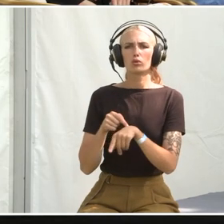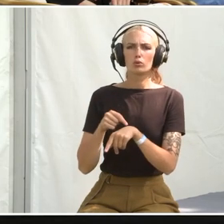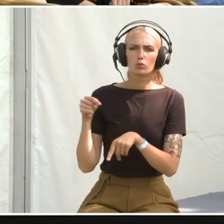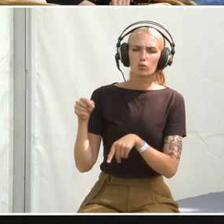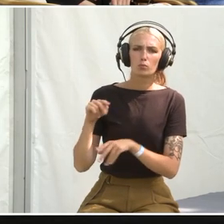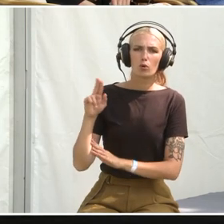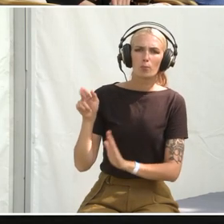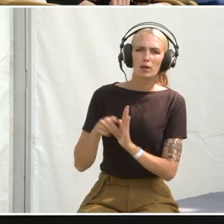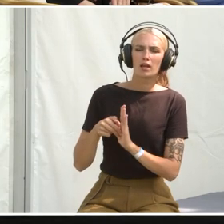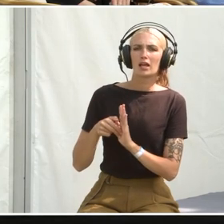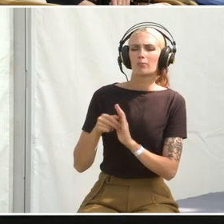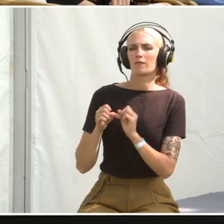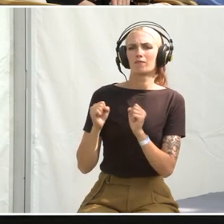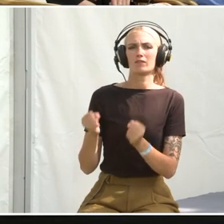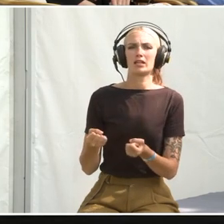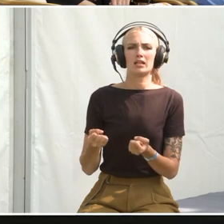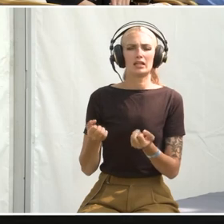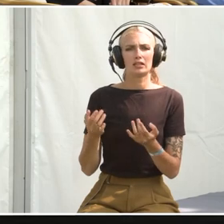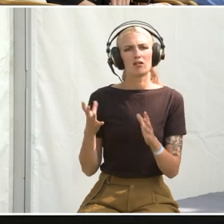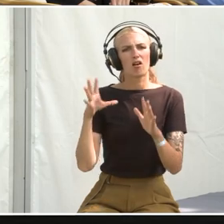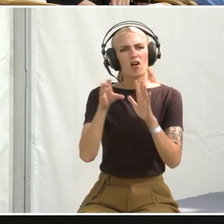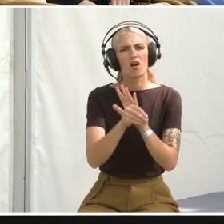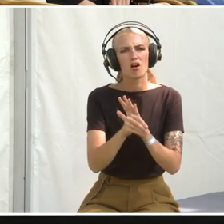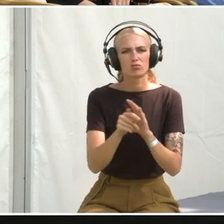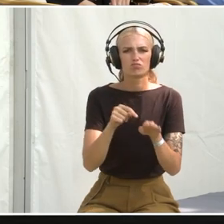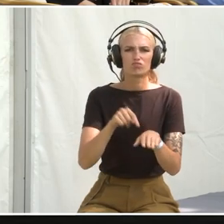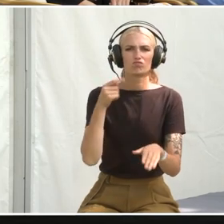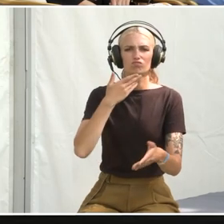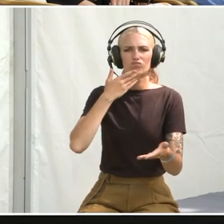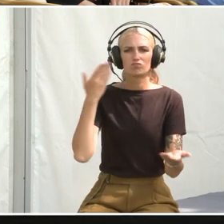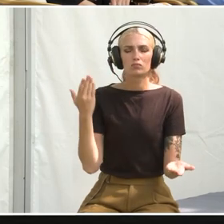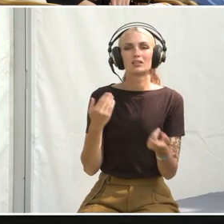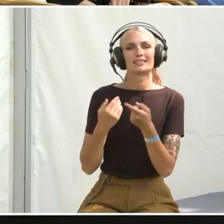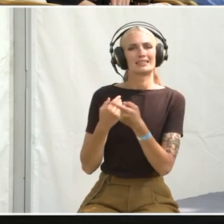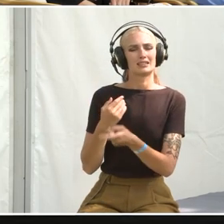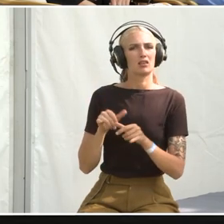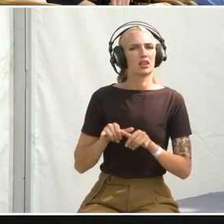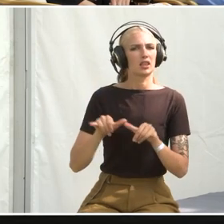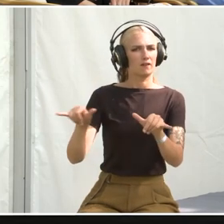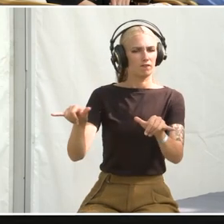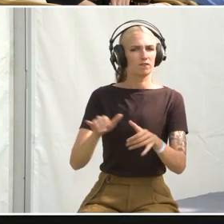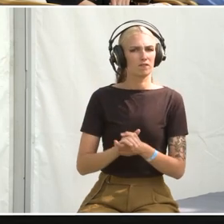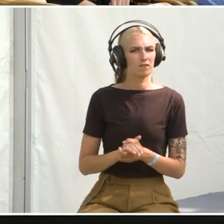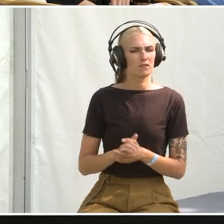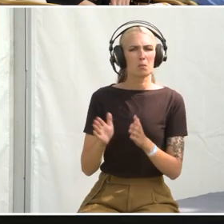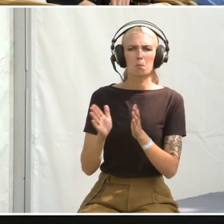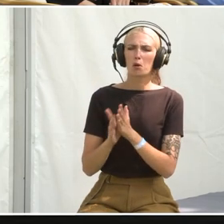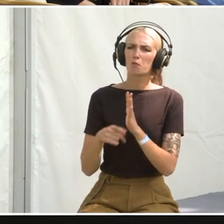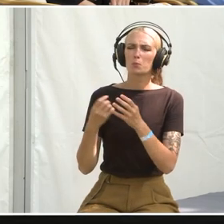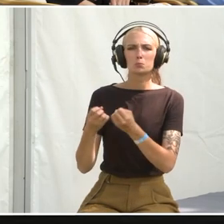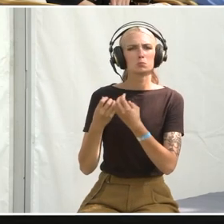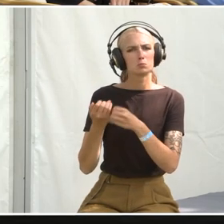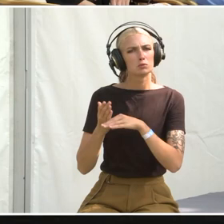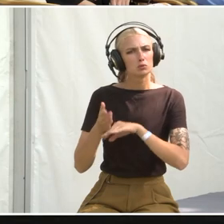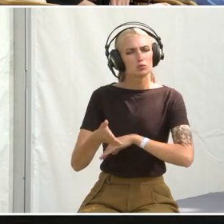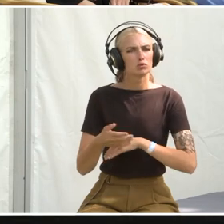or, you know, not feeling included is very well known. Can you try and put some more words into it? I